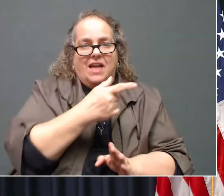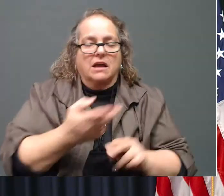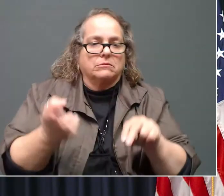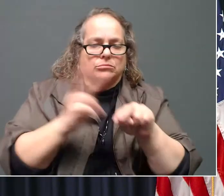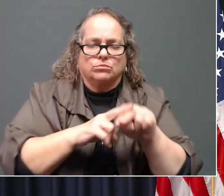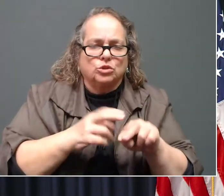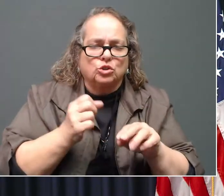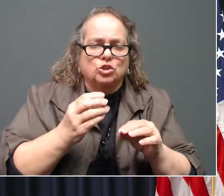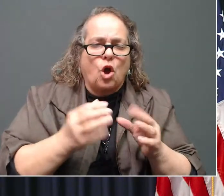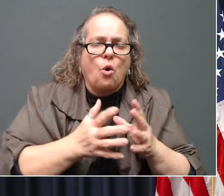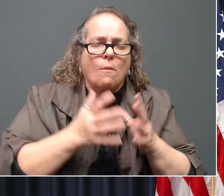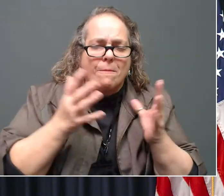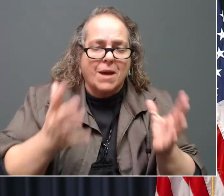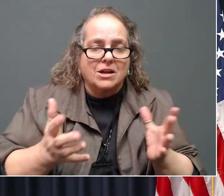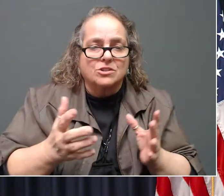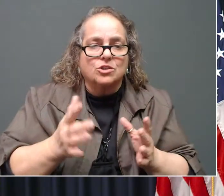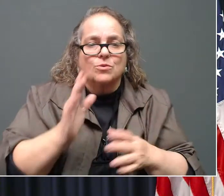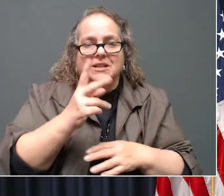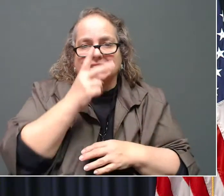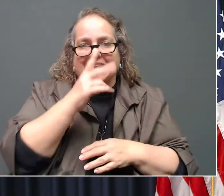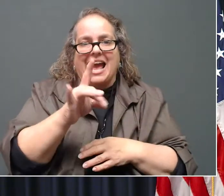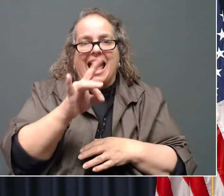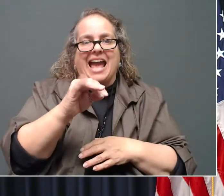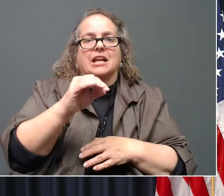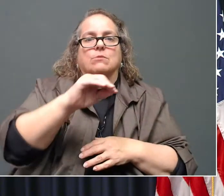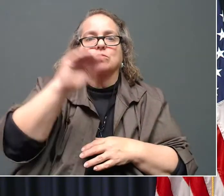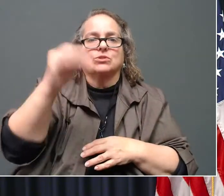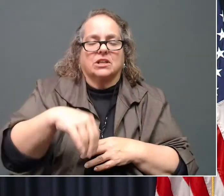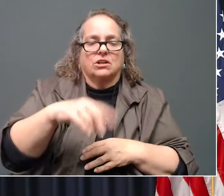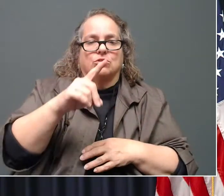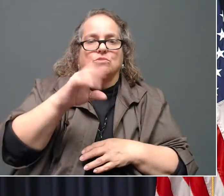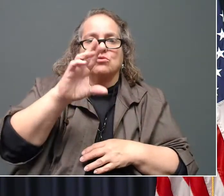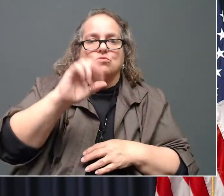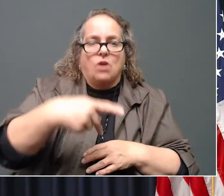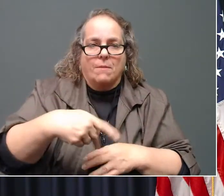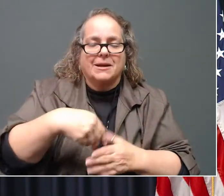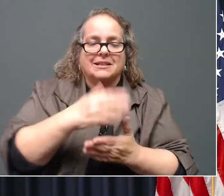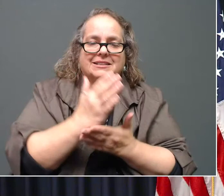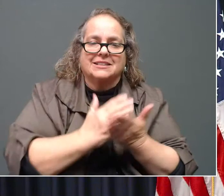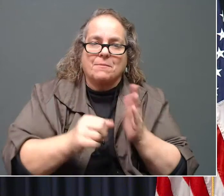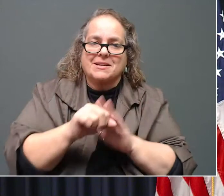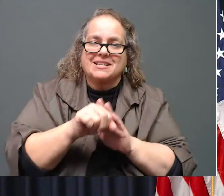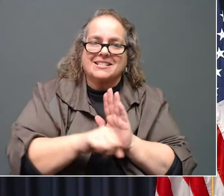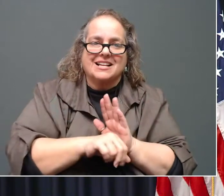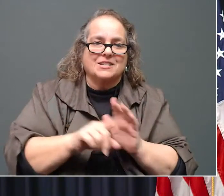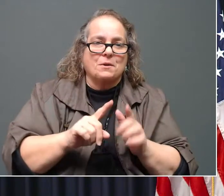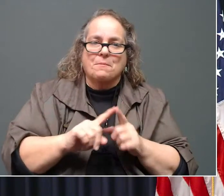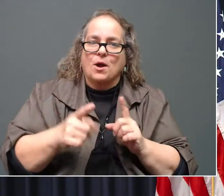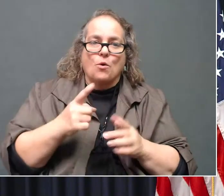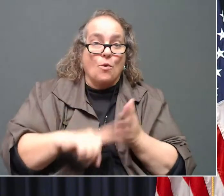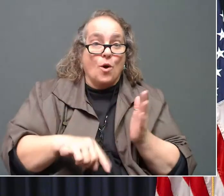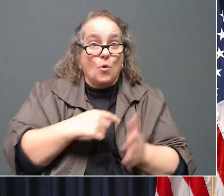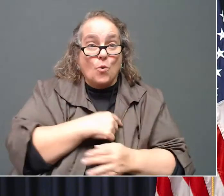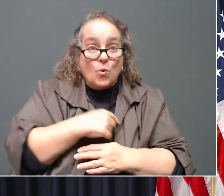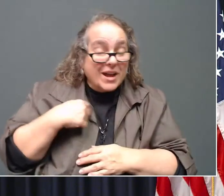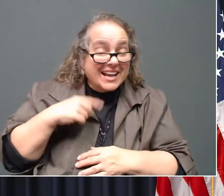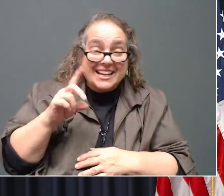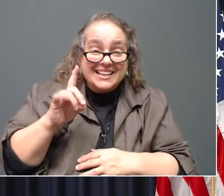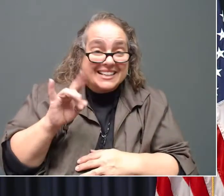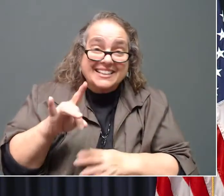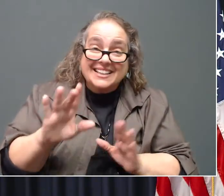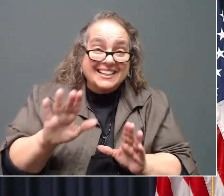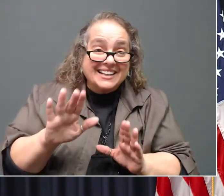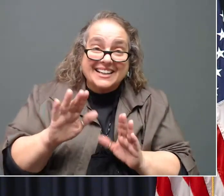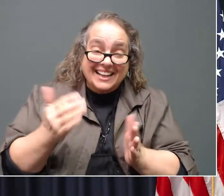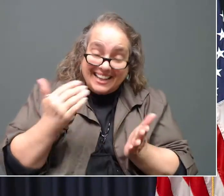You've seen an 80% drop in some states. Again, what we did to preserve